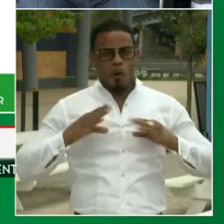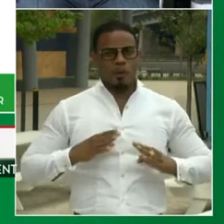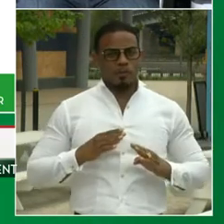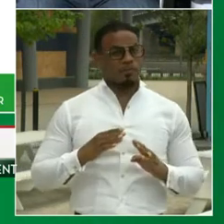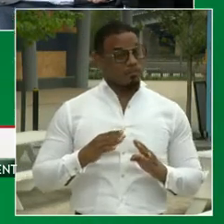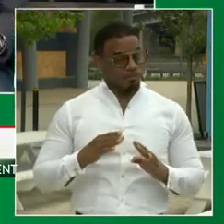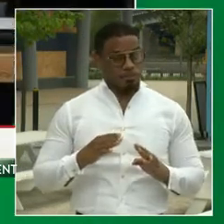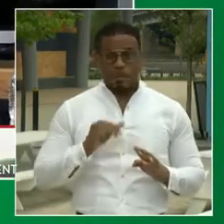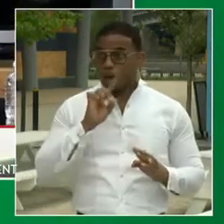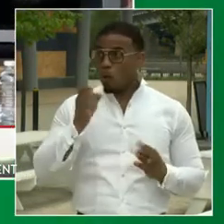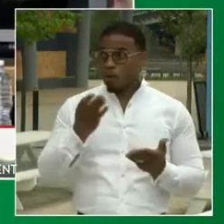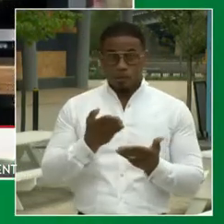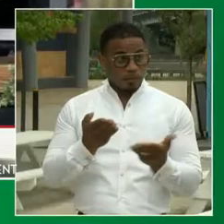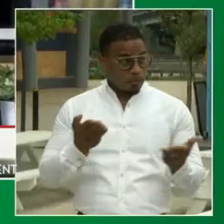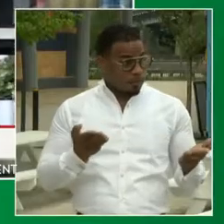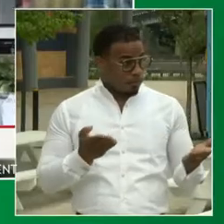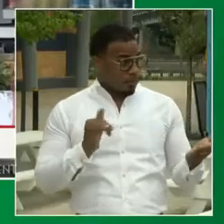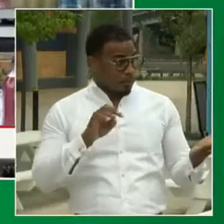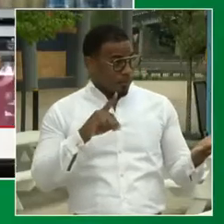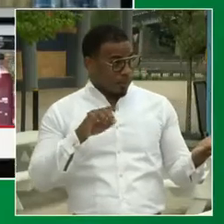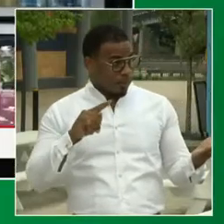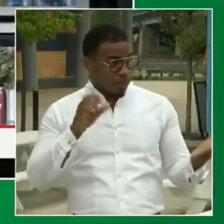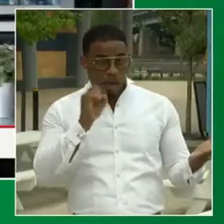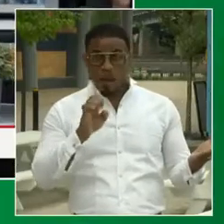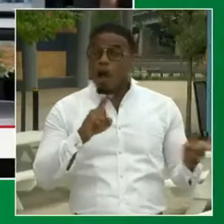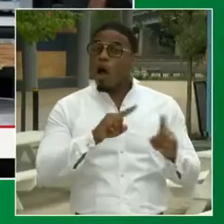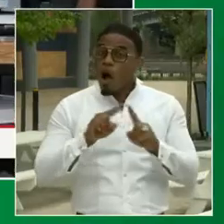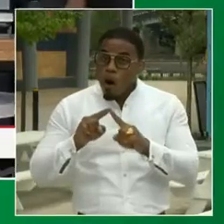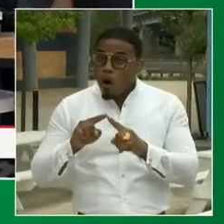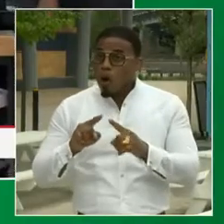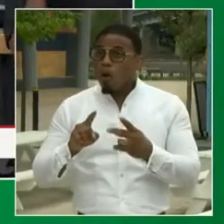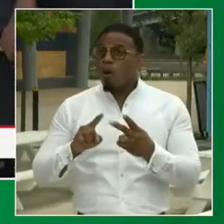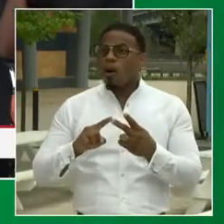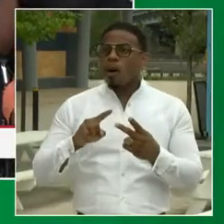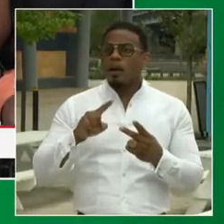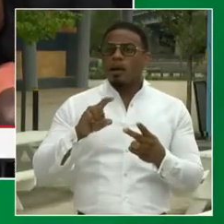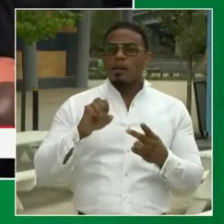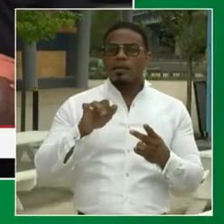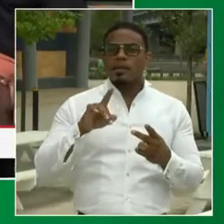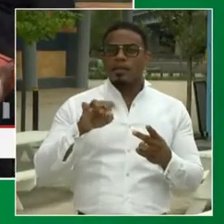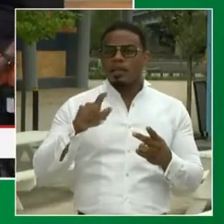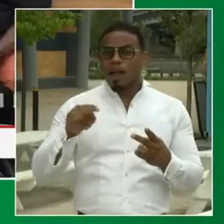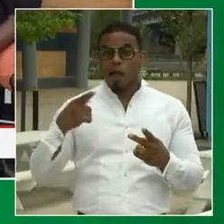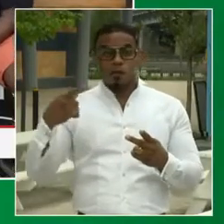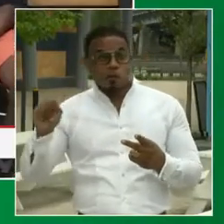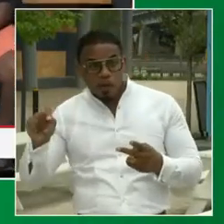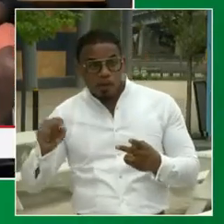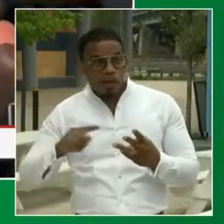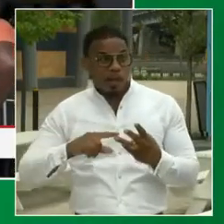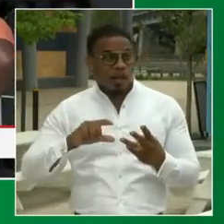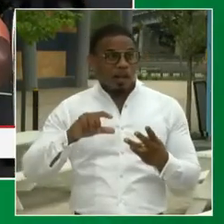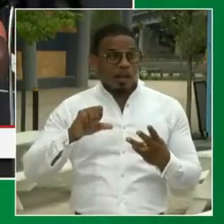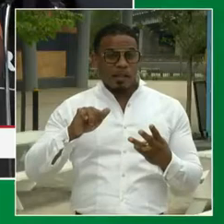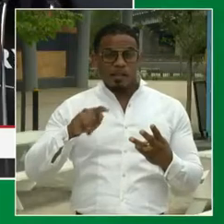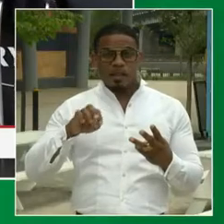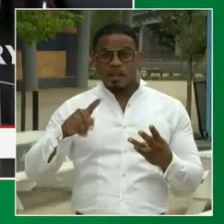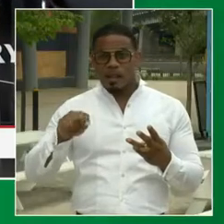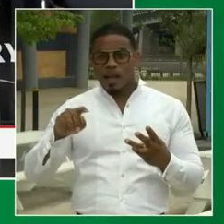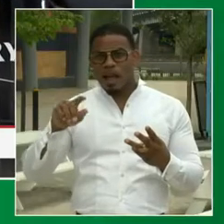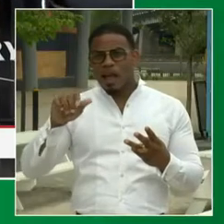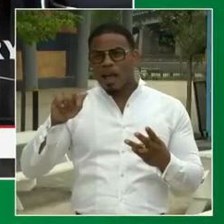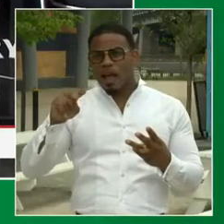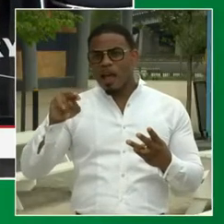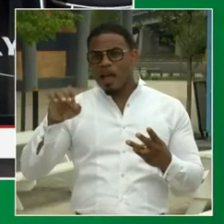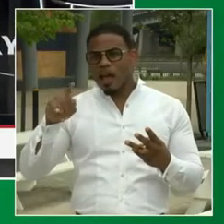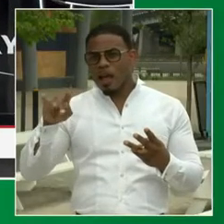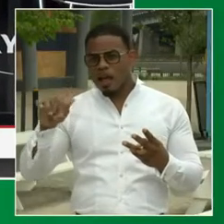just of the Sandlot Southeast, but also Sandlot Georgetown, Sandlot Anacostia, and some others as well.